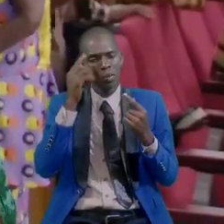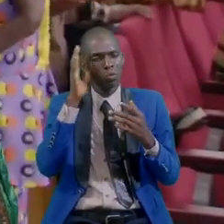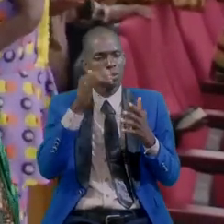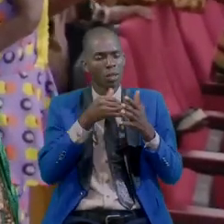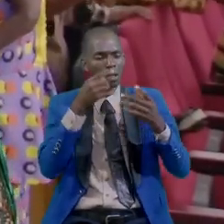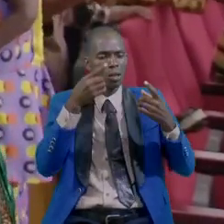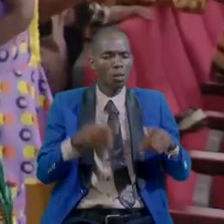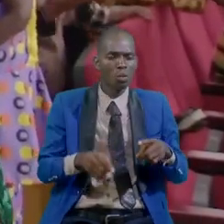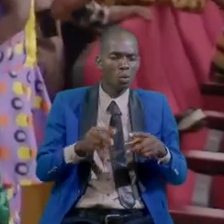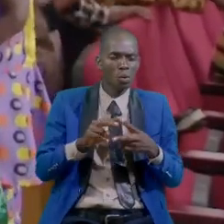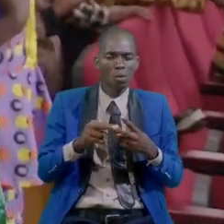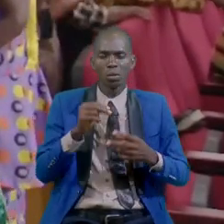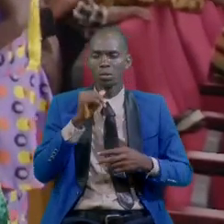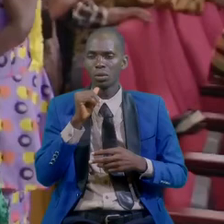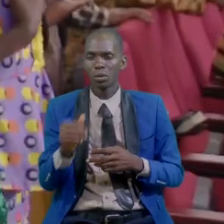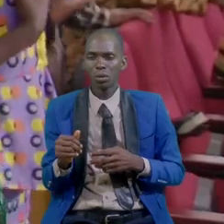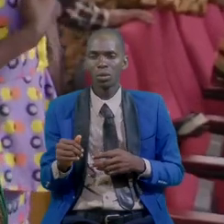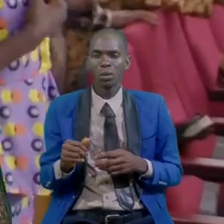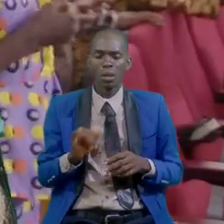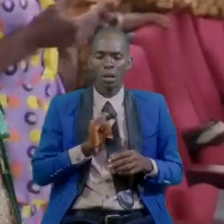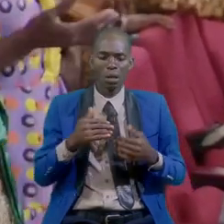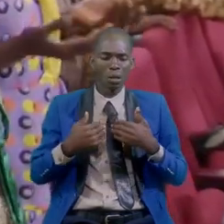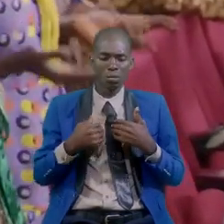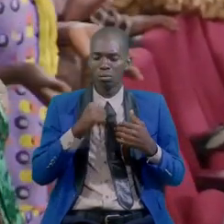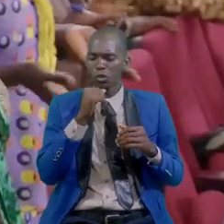happen? I've not done that before.